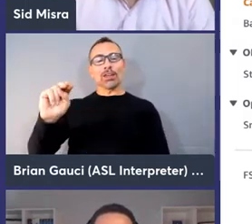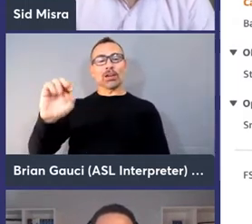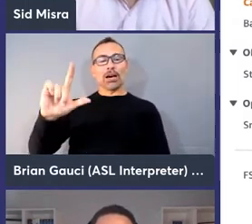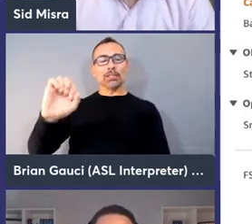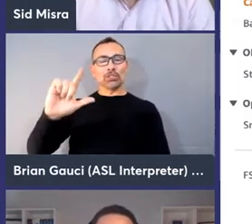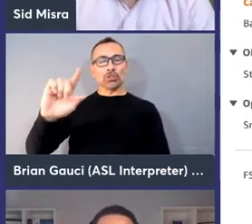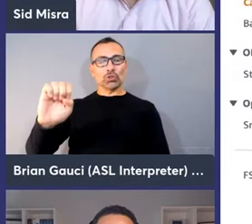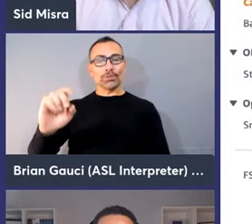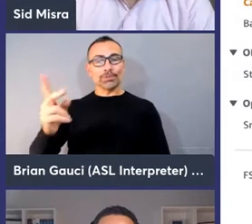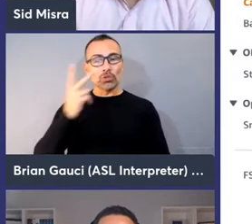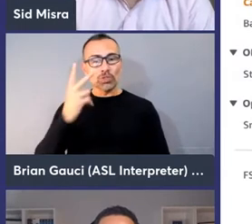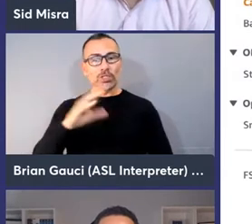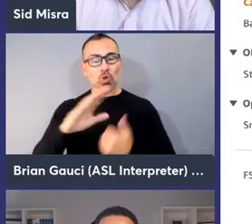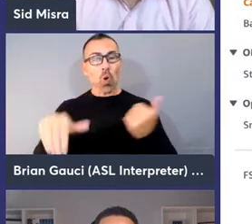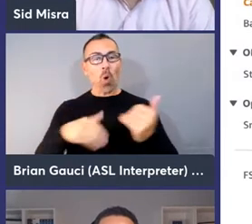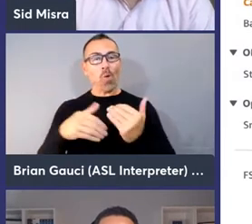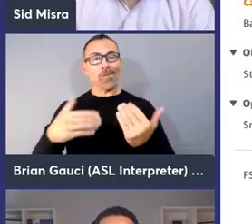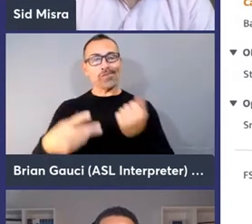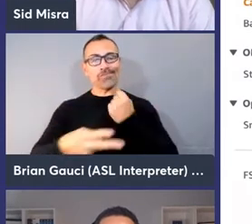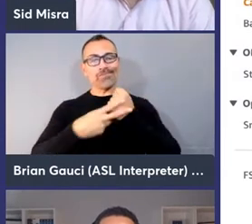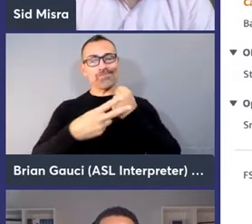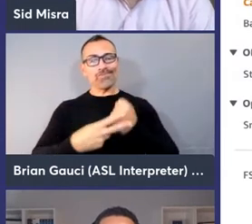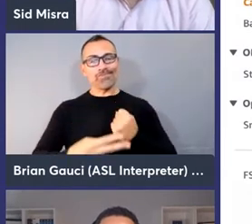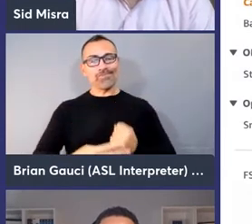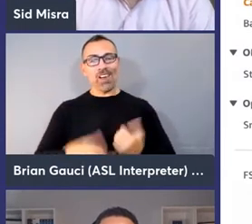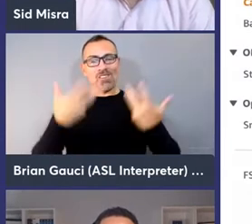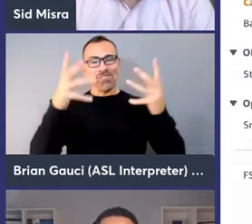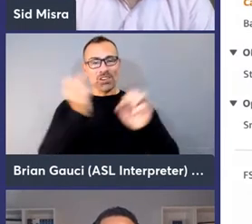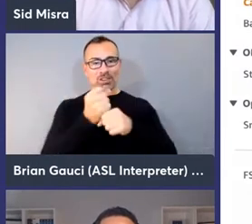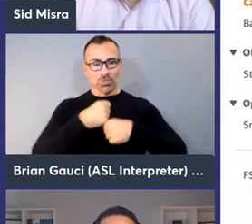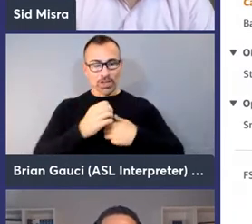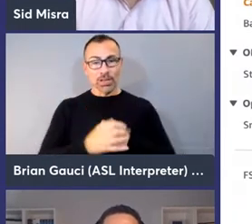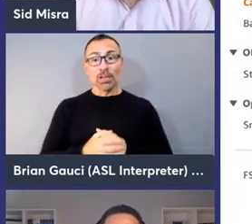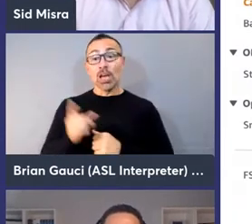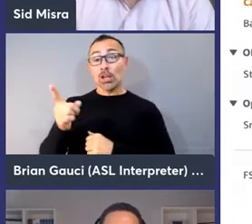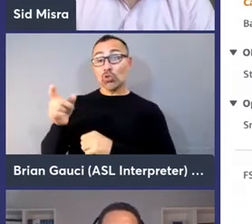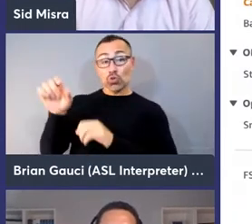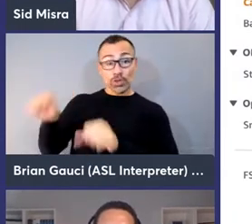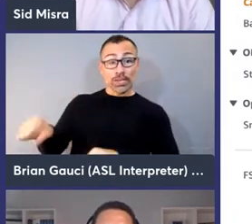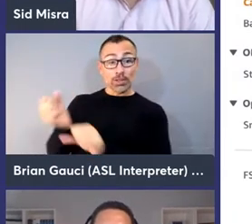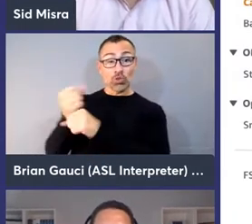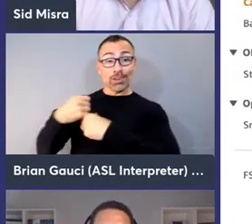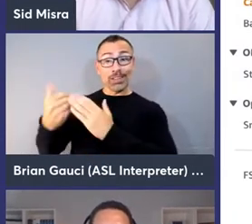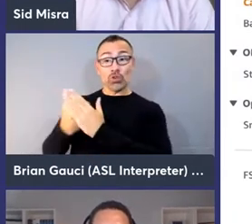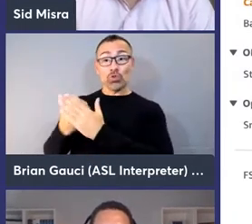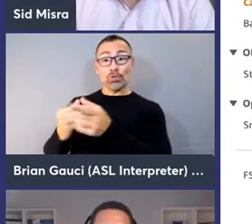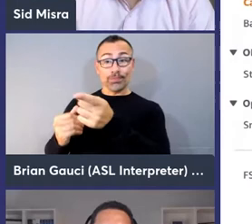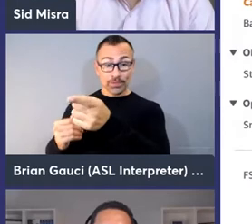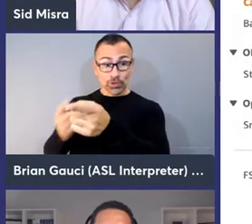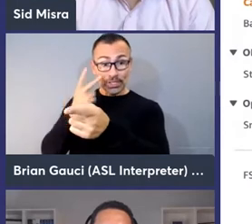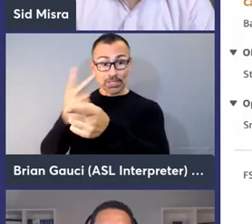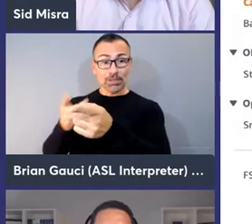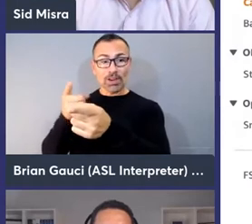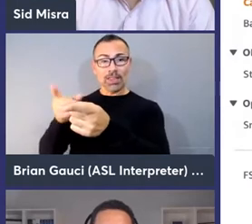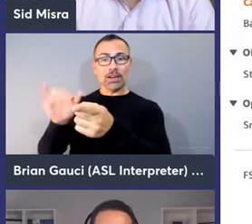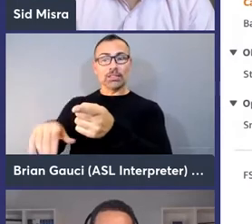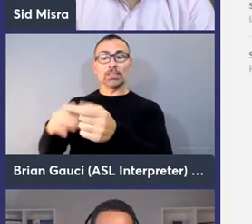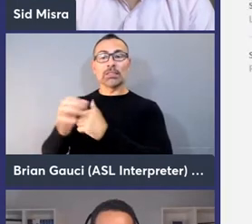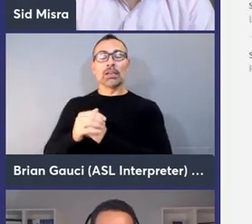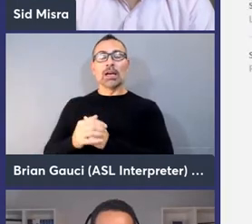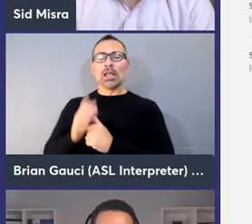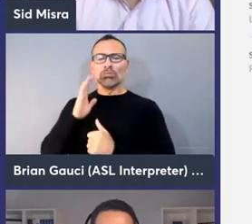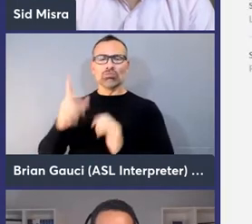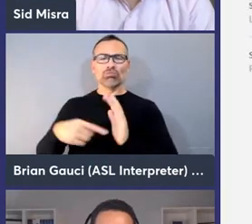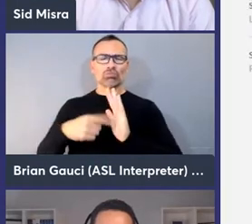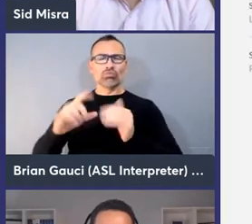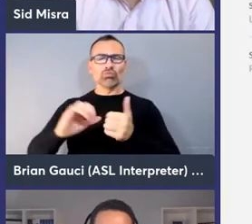see all the caches that I've created before, and you have the option to create a new one. So that's what we're going to do today. And I'll walk you through that. So it's